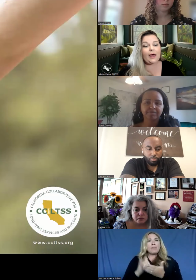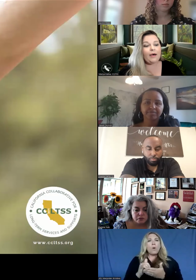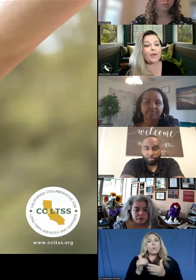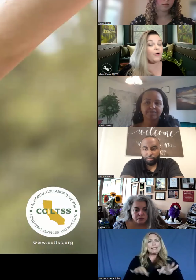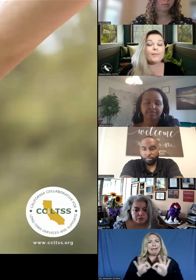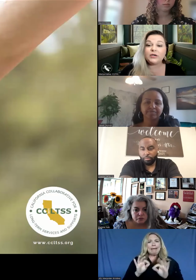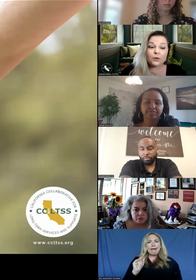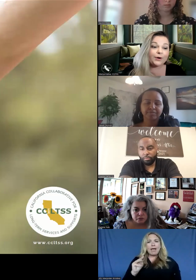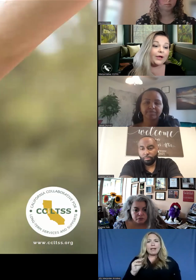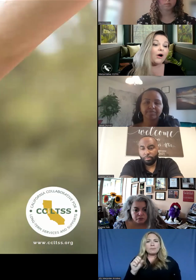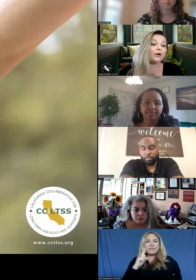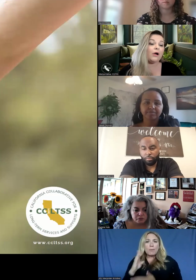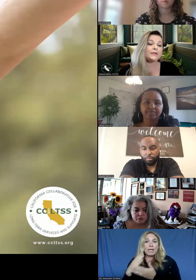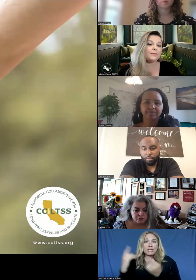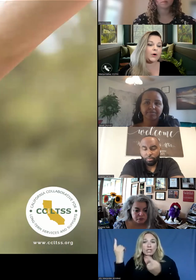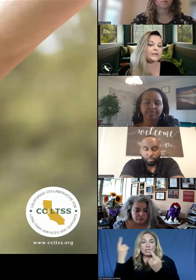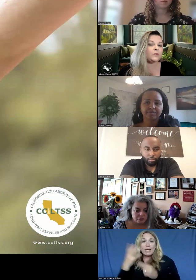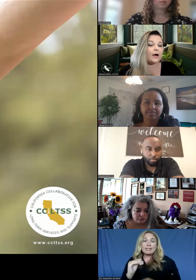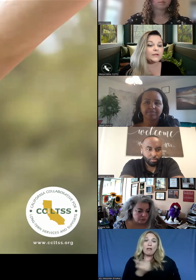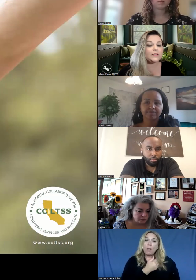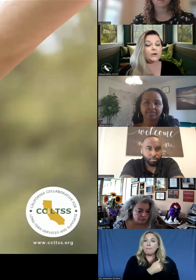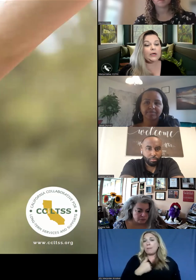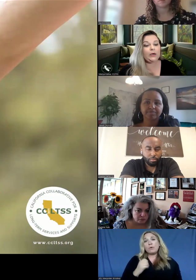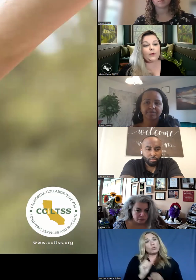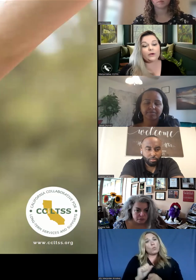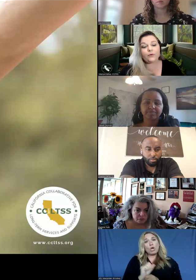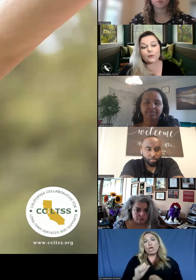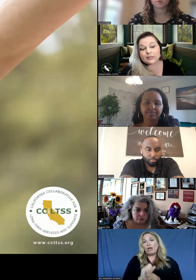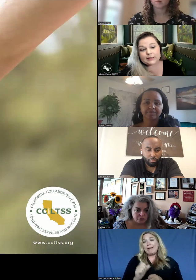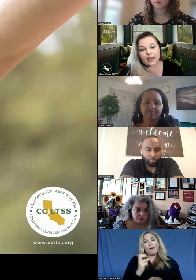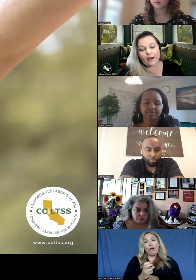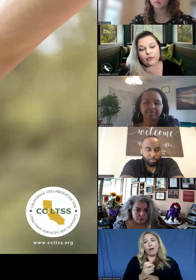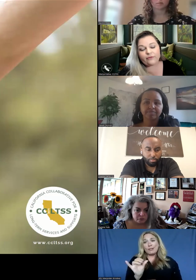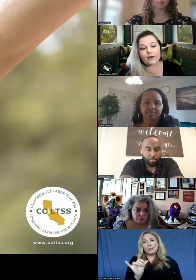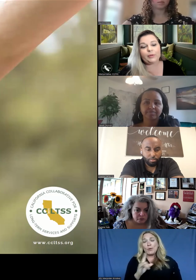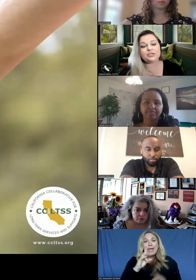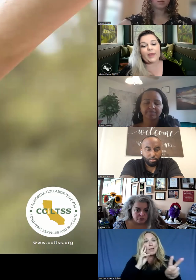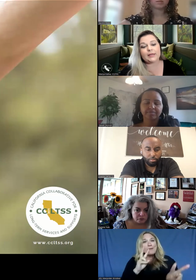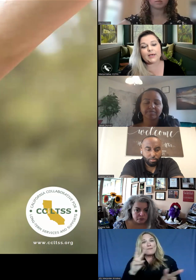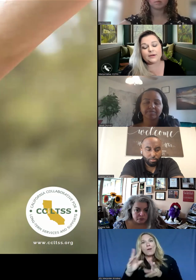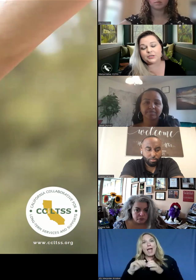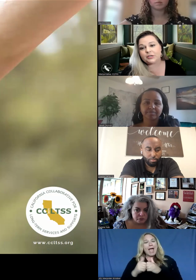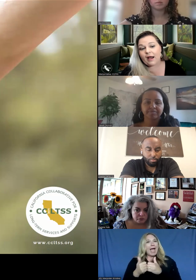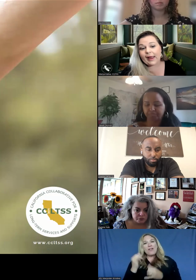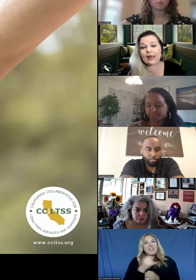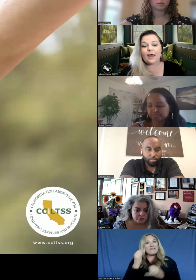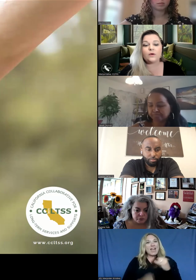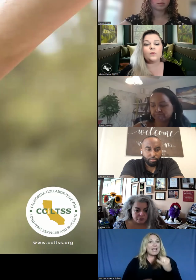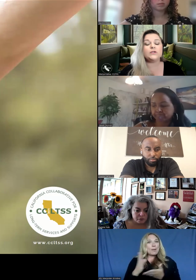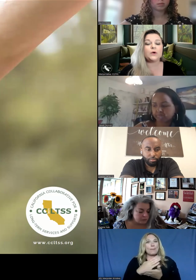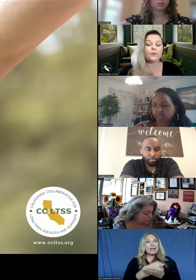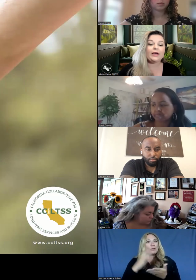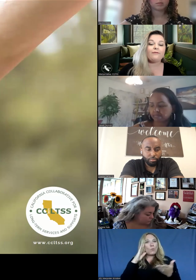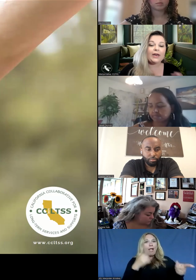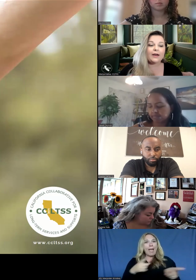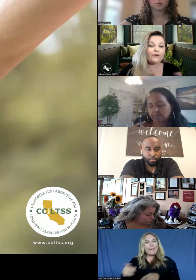consideration. And our members are working hard across the board as well. So we look forward to seeing how the final budget pans out in July, and